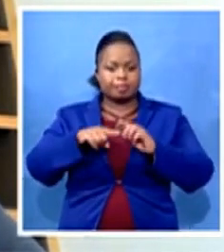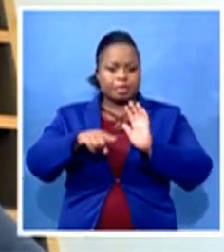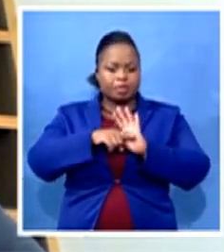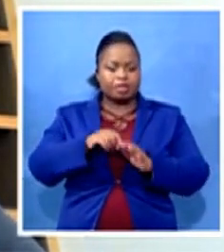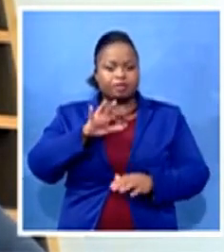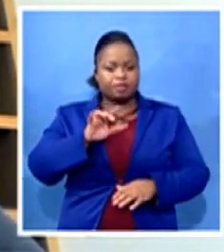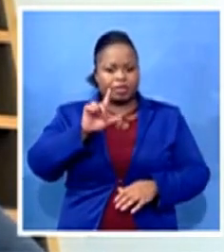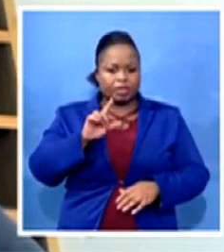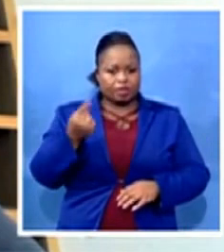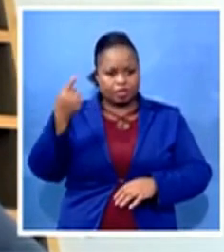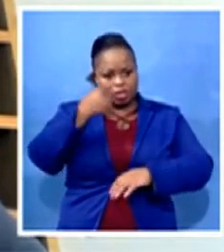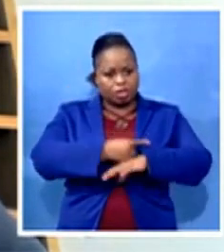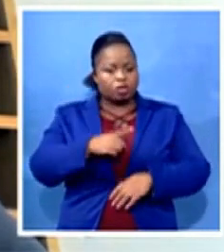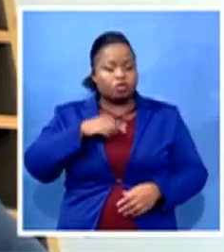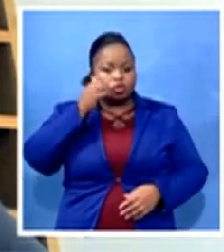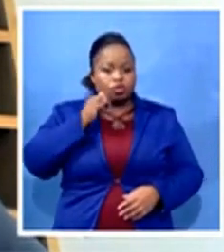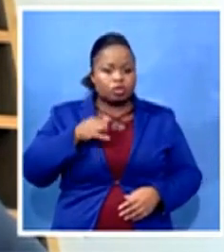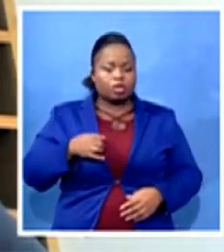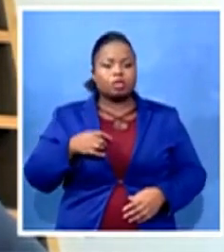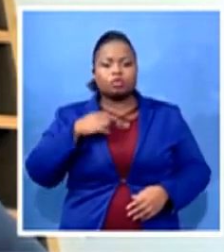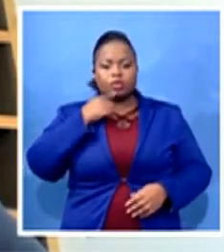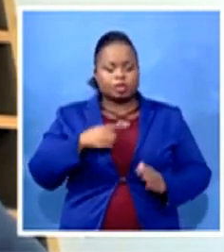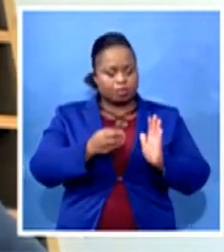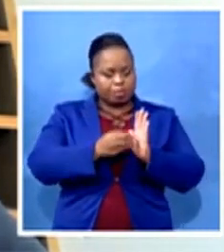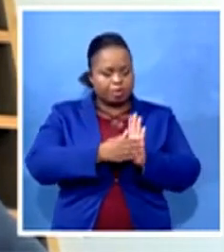how many days of estimation. Once we get an